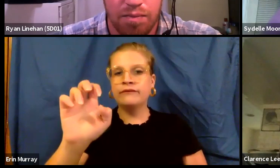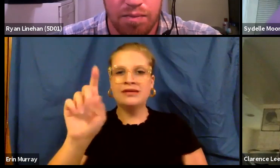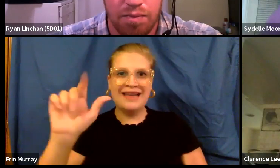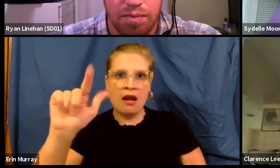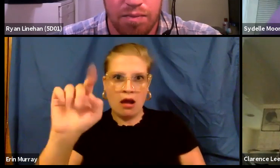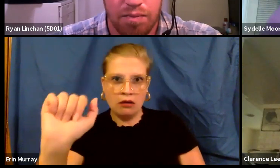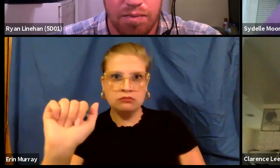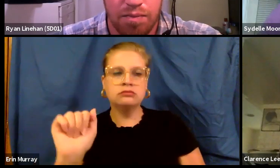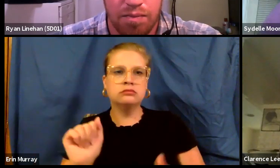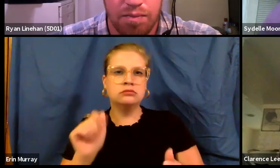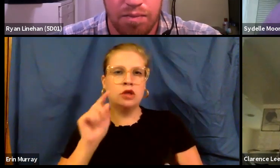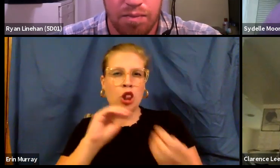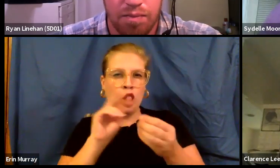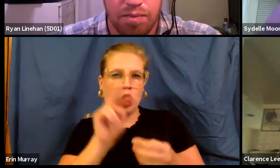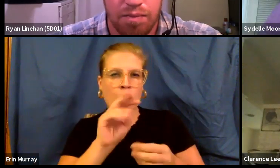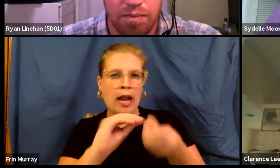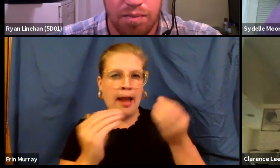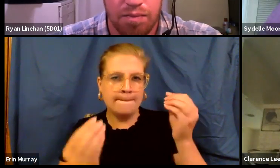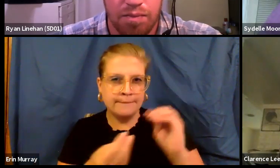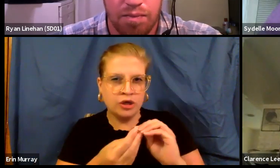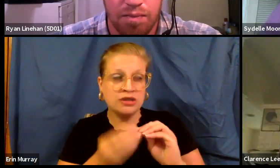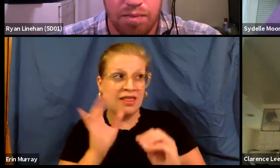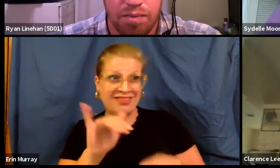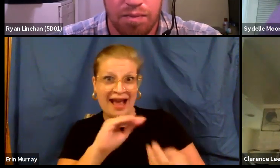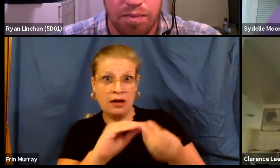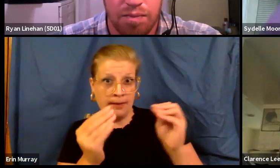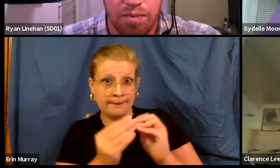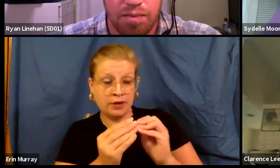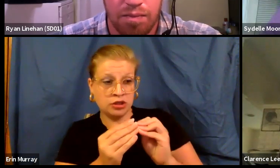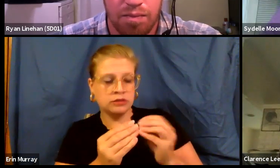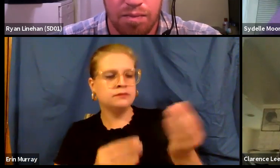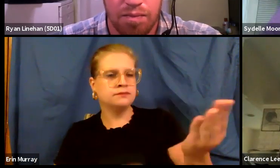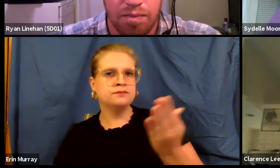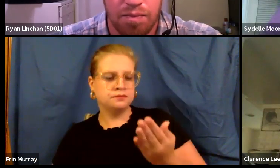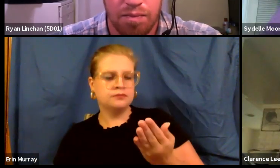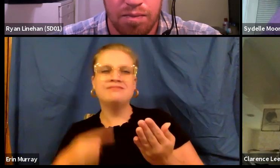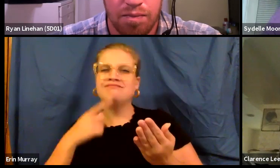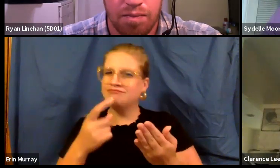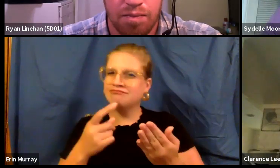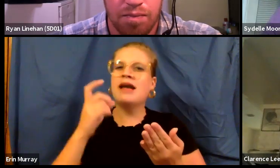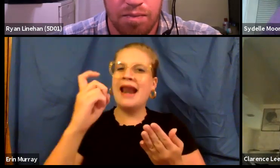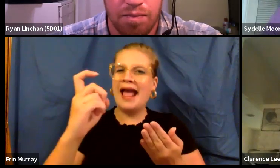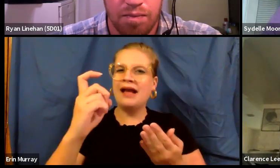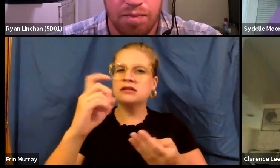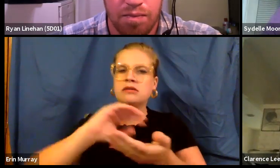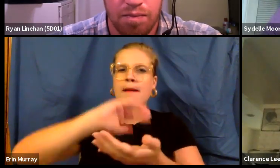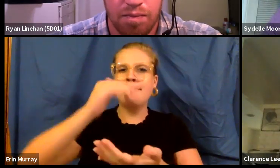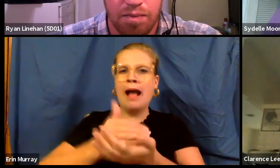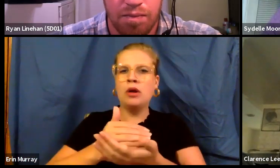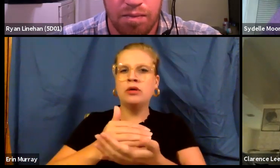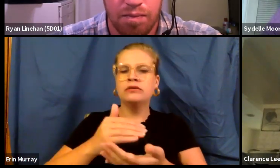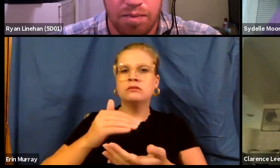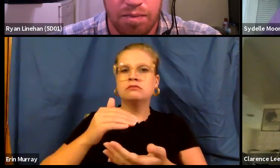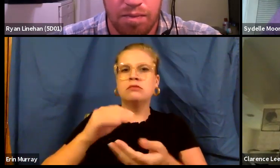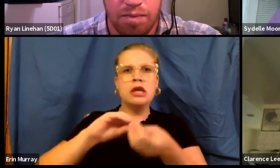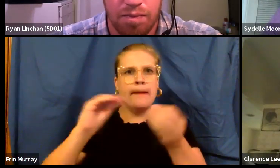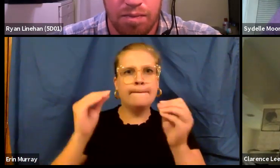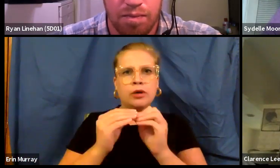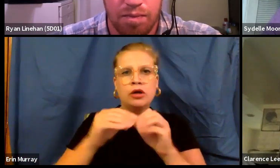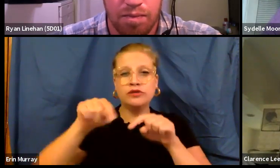the quantitative data may be saying, one, there are a X amount of scooters that need to be dropped here versus